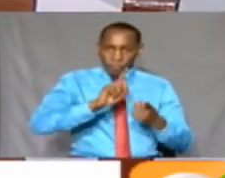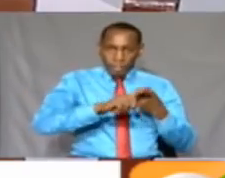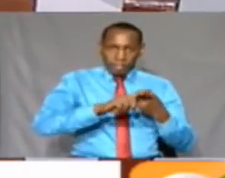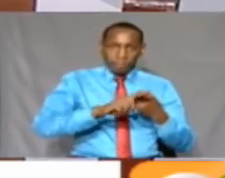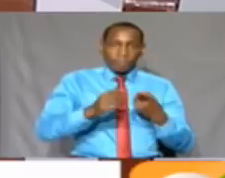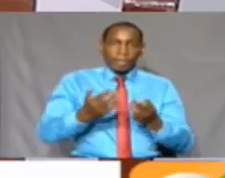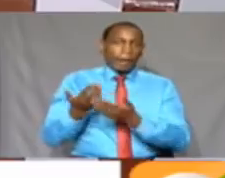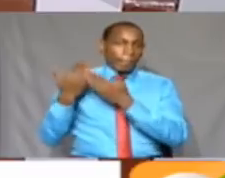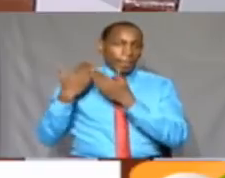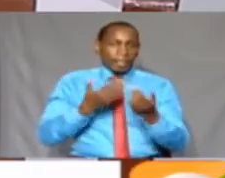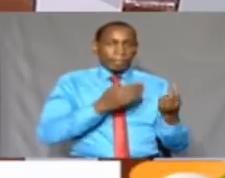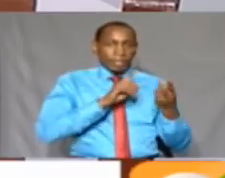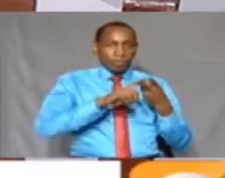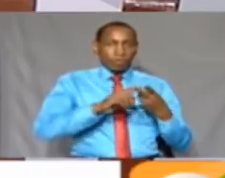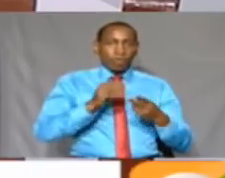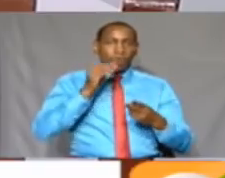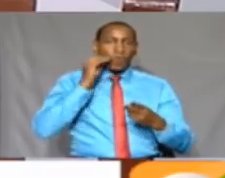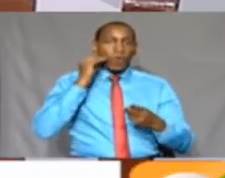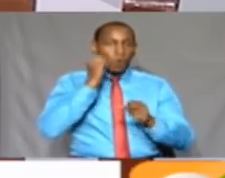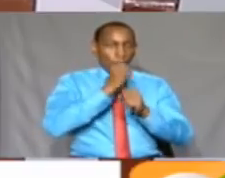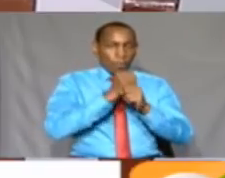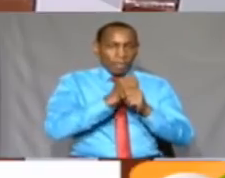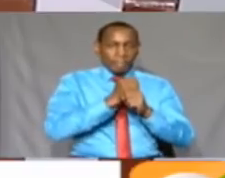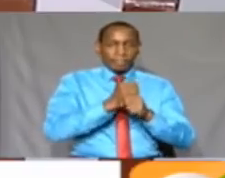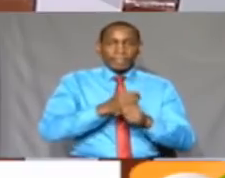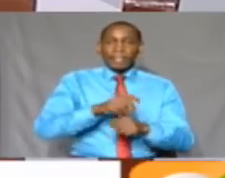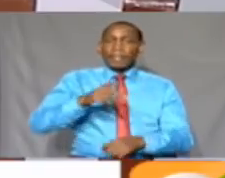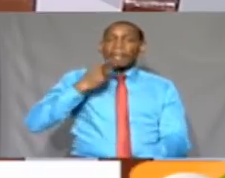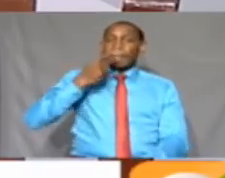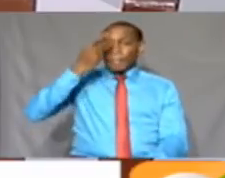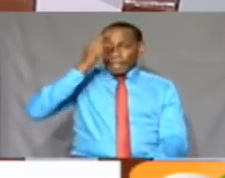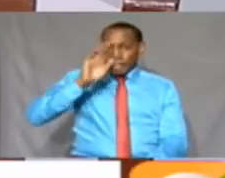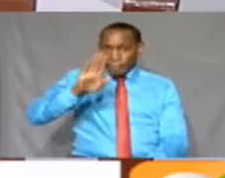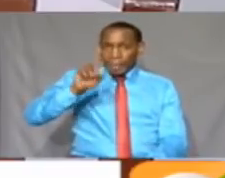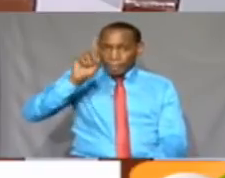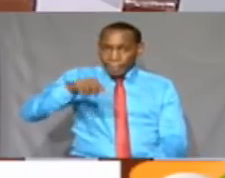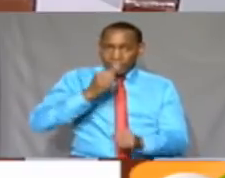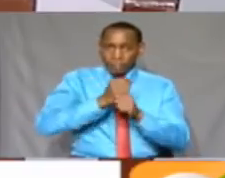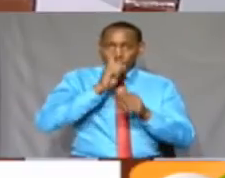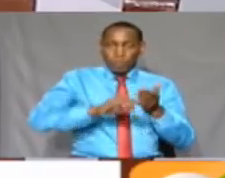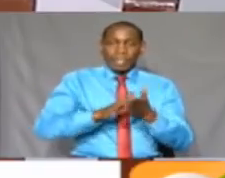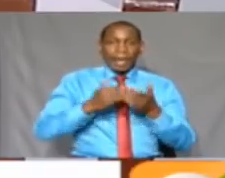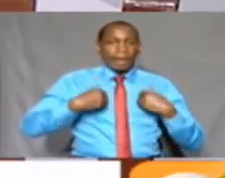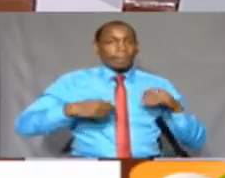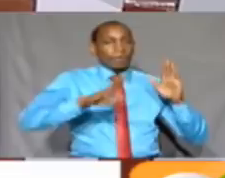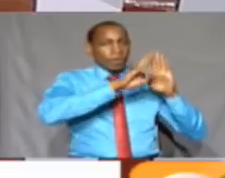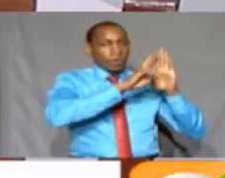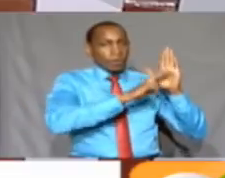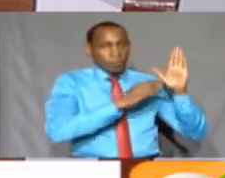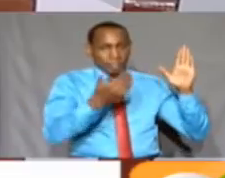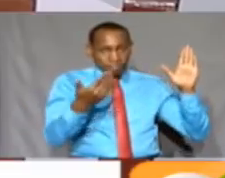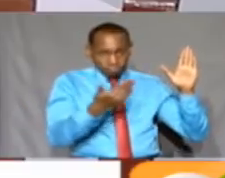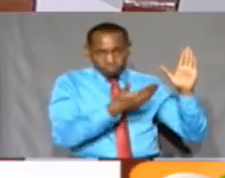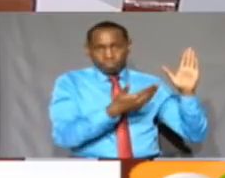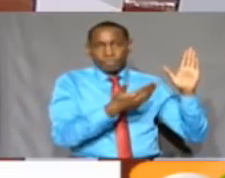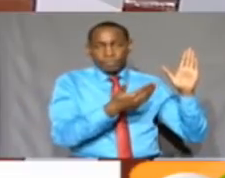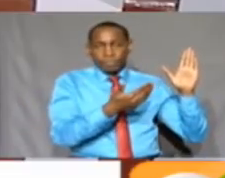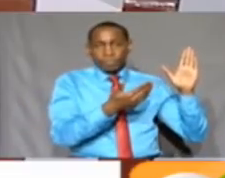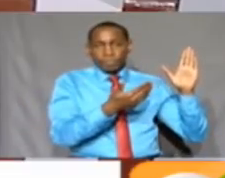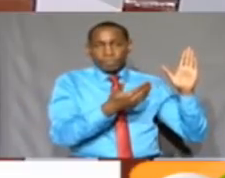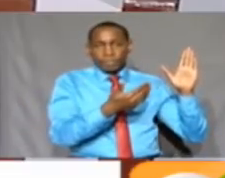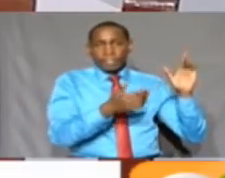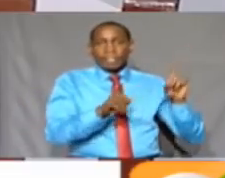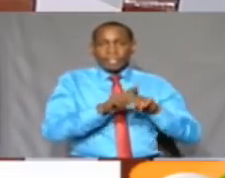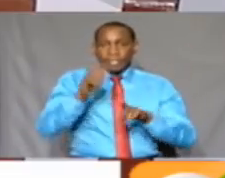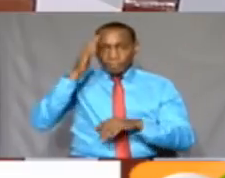homework. Who is putting those? And as a parent, you must make sure that you have those rules and guidelines, and